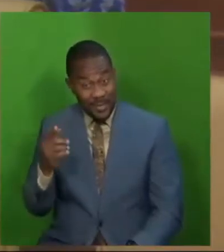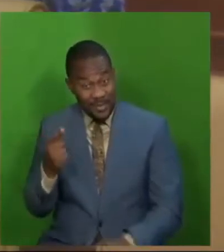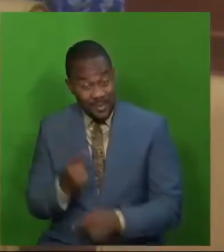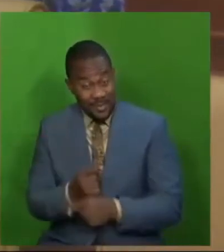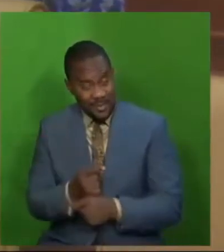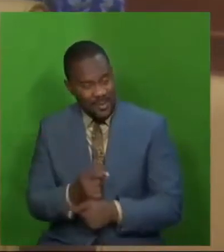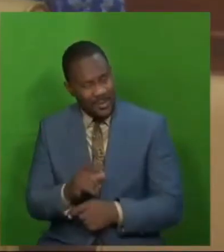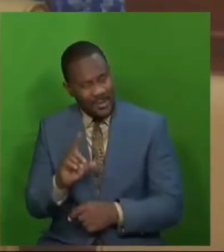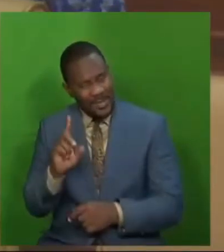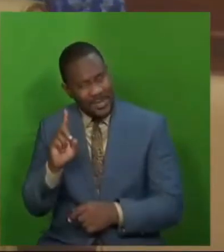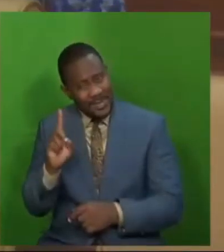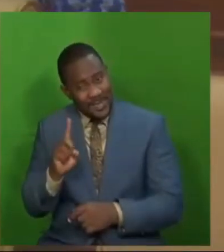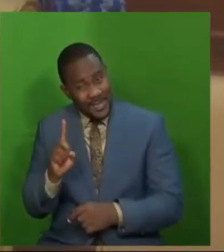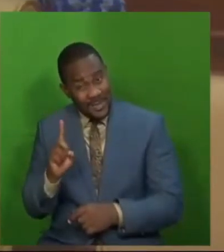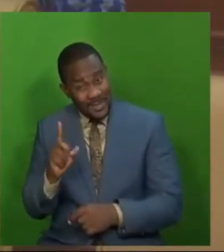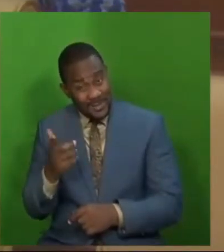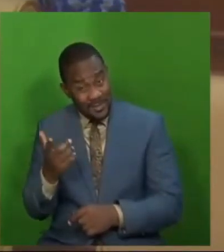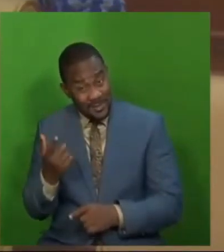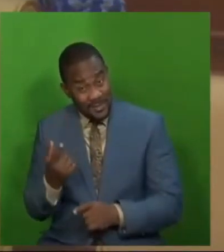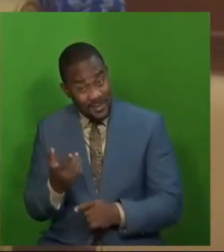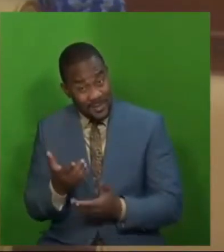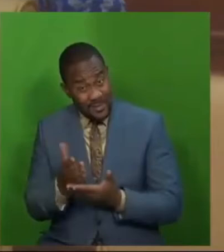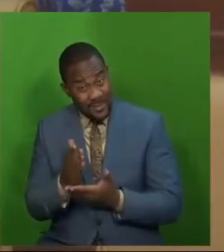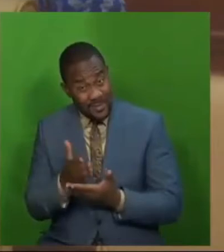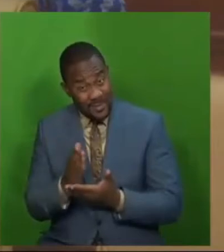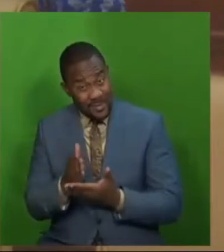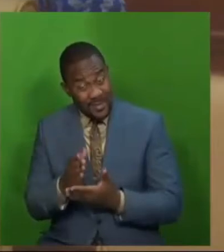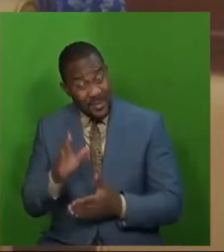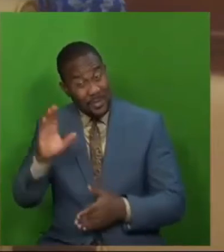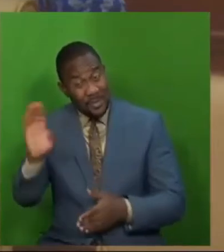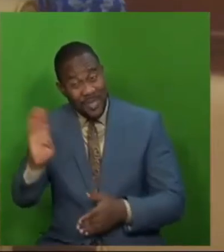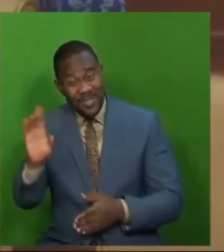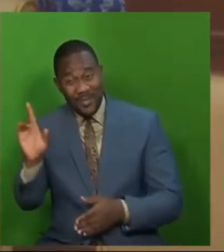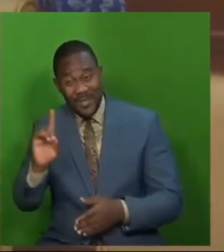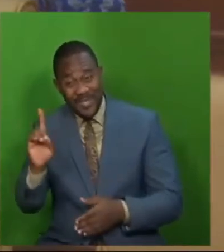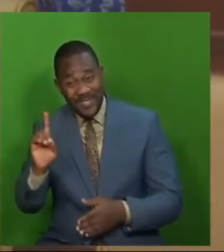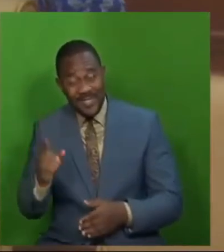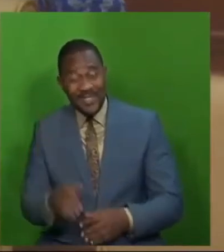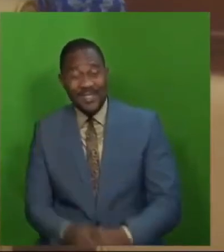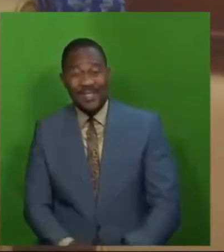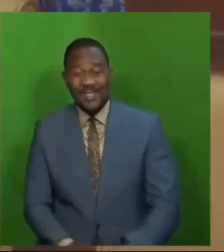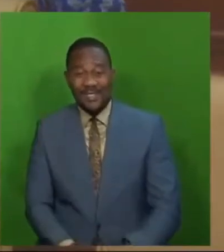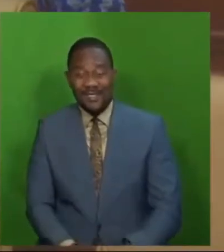D for doctor. Is it B or D?